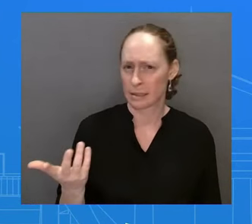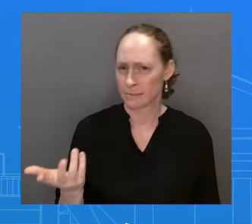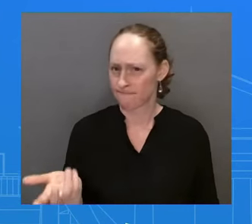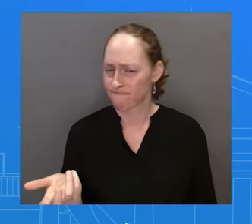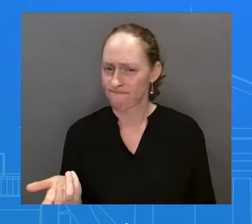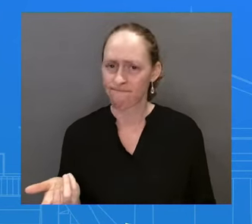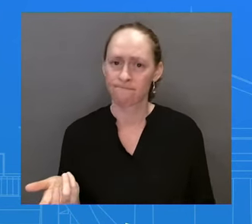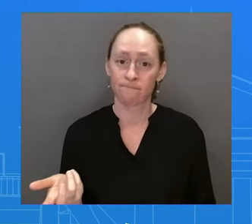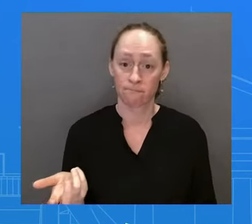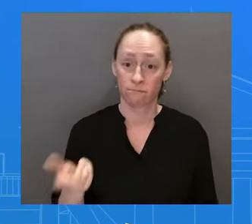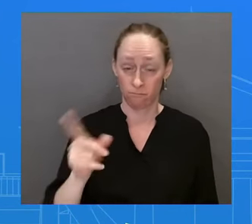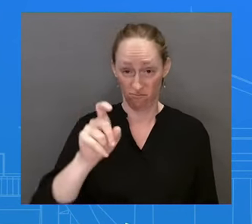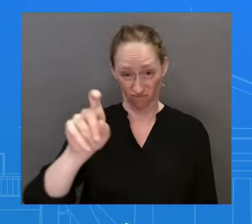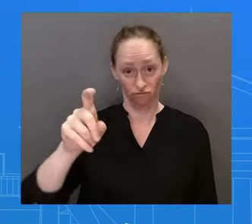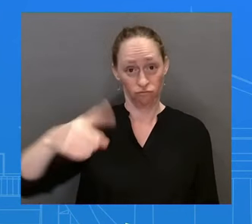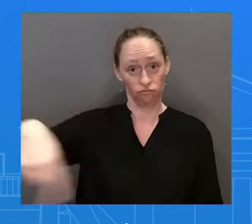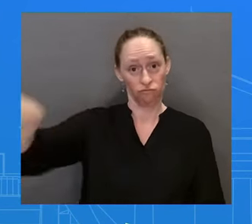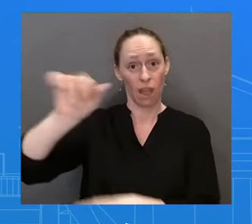stories like that?